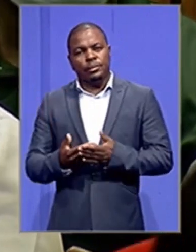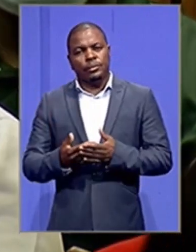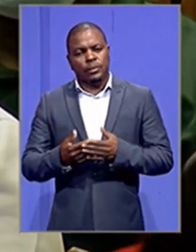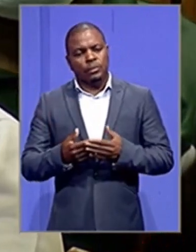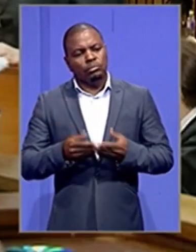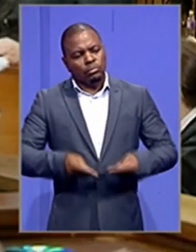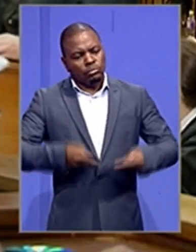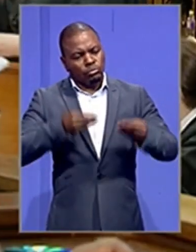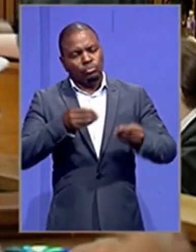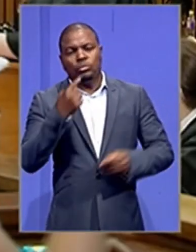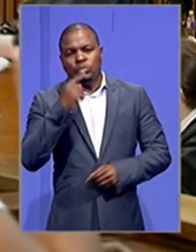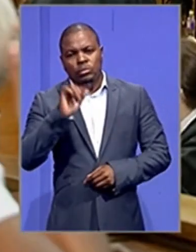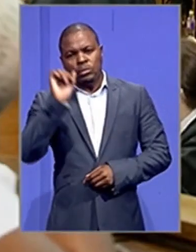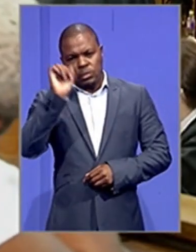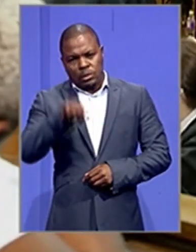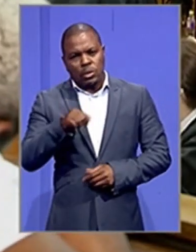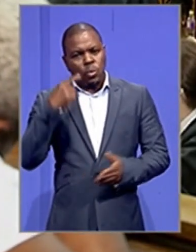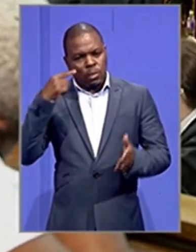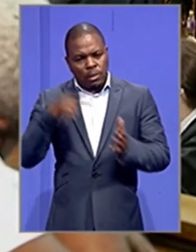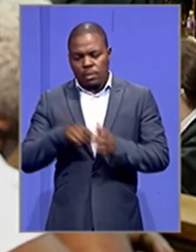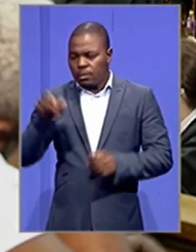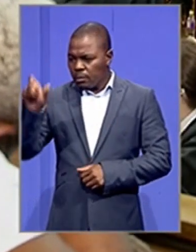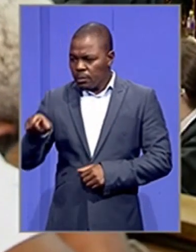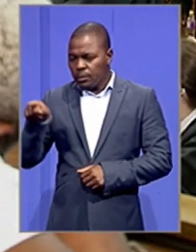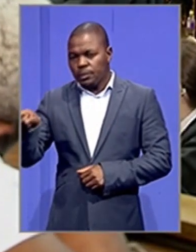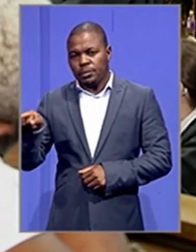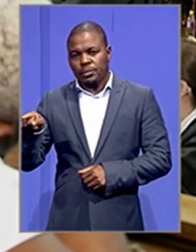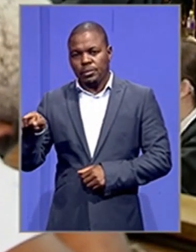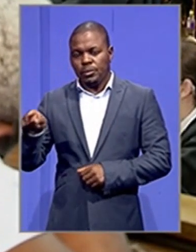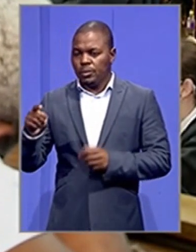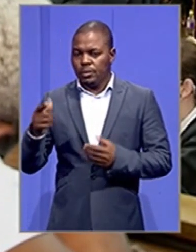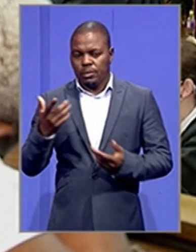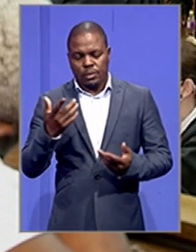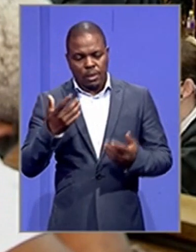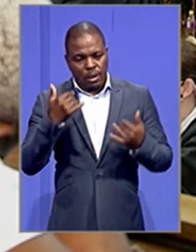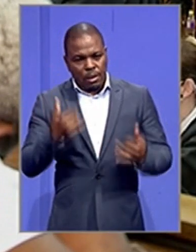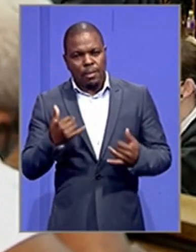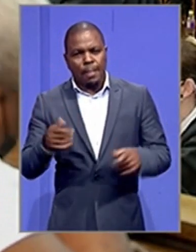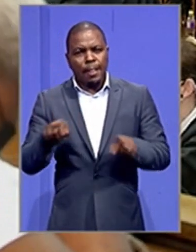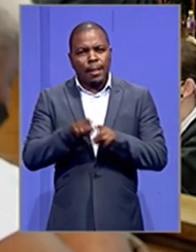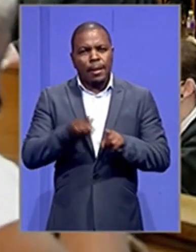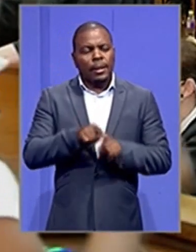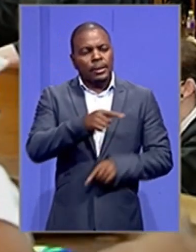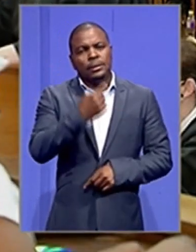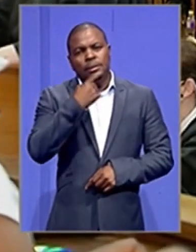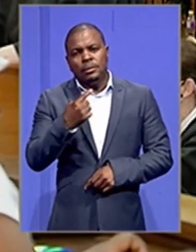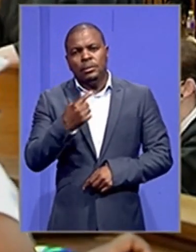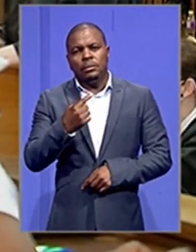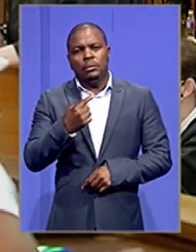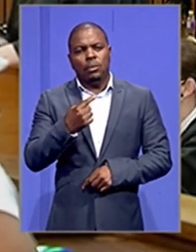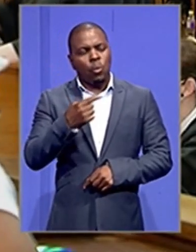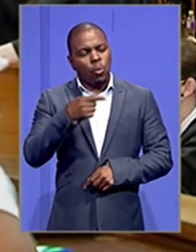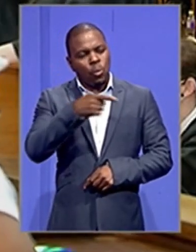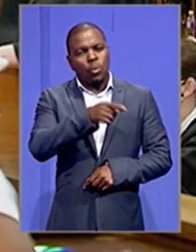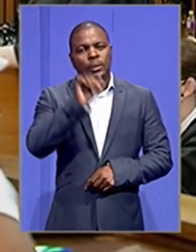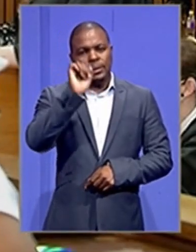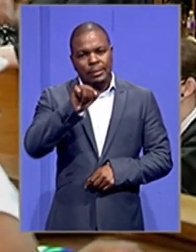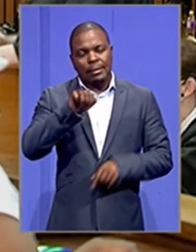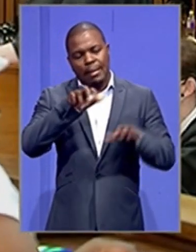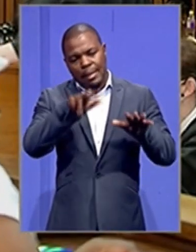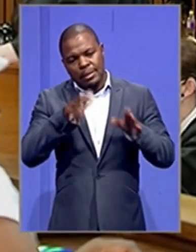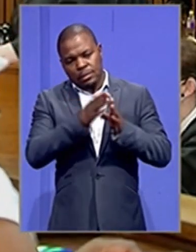submit that this witness is being confronted as though she said he was 18